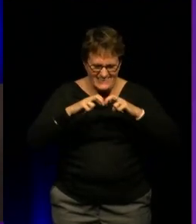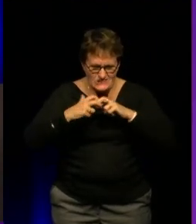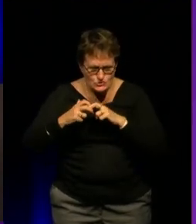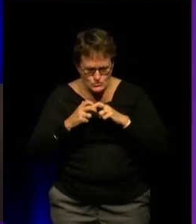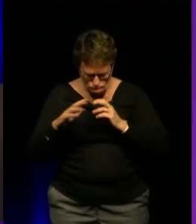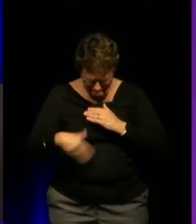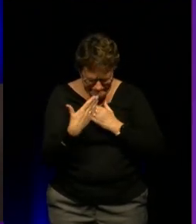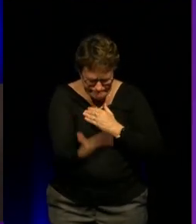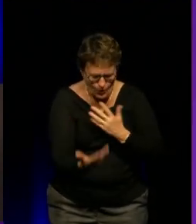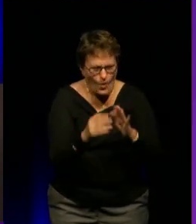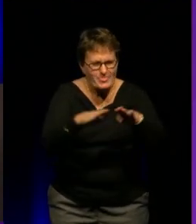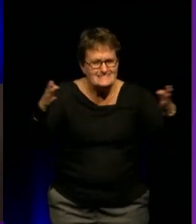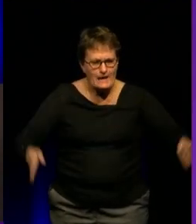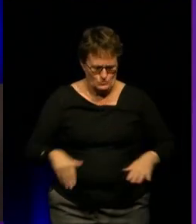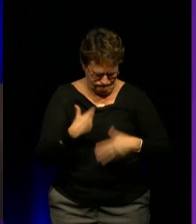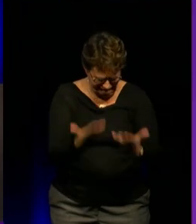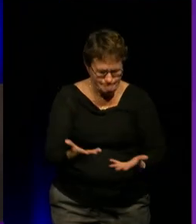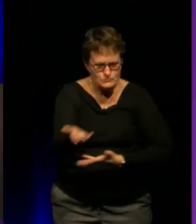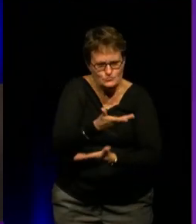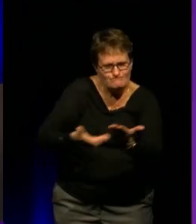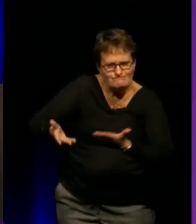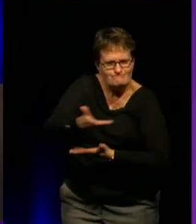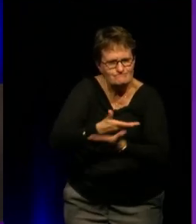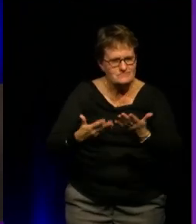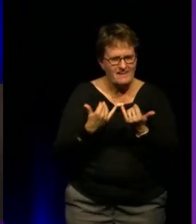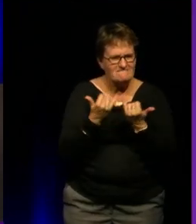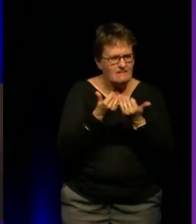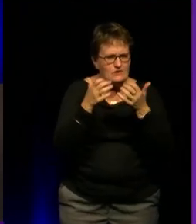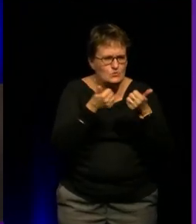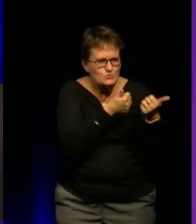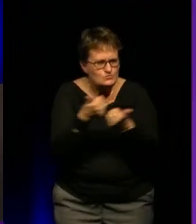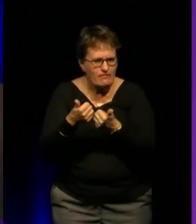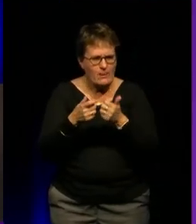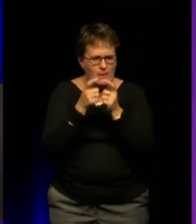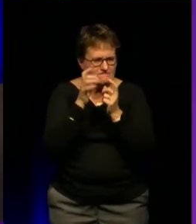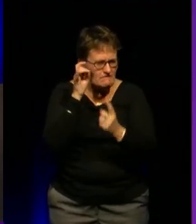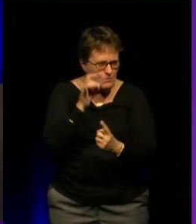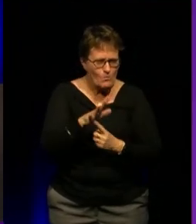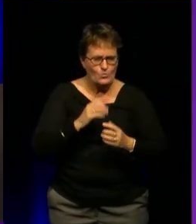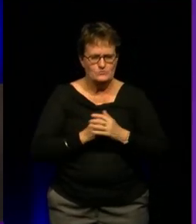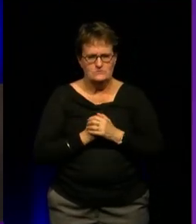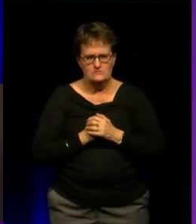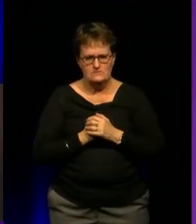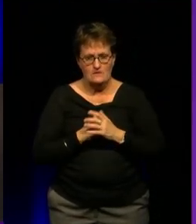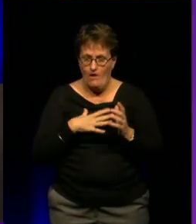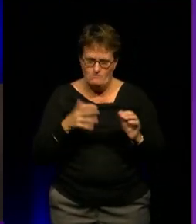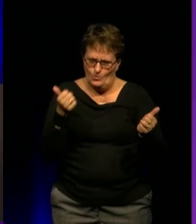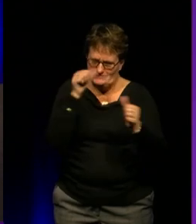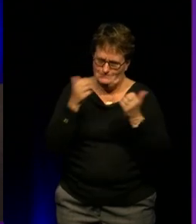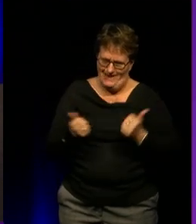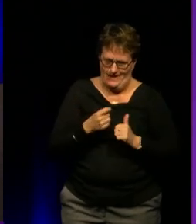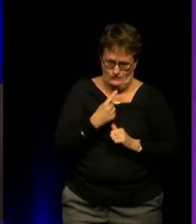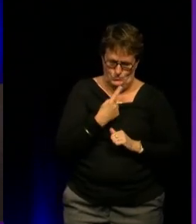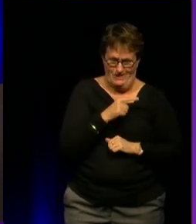square with people was very useful and important. And I'm not smart enough to tell